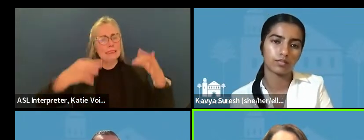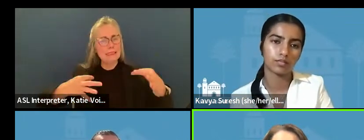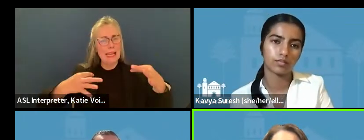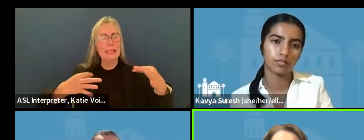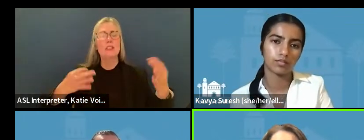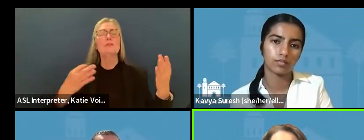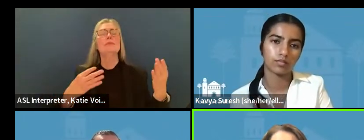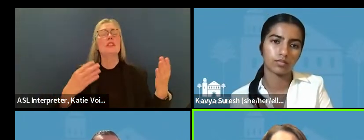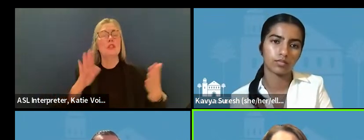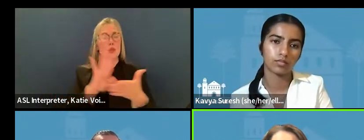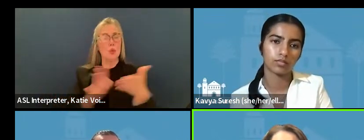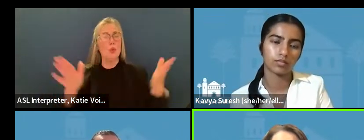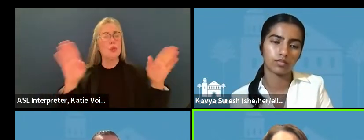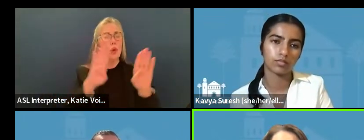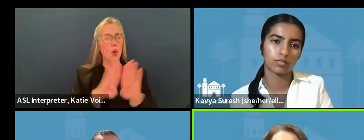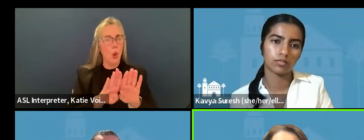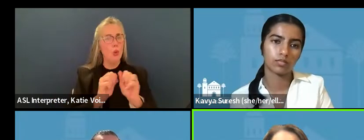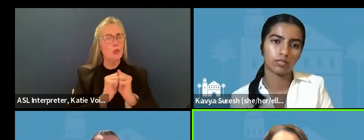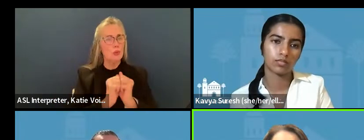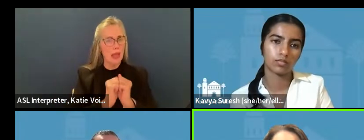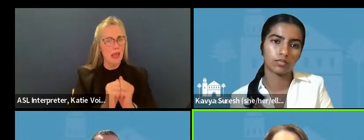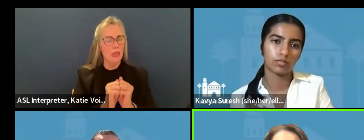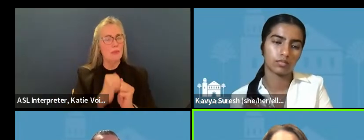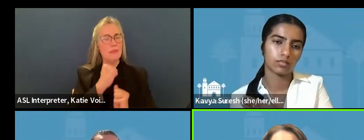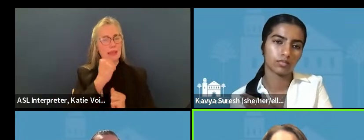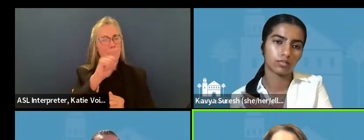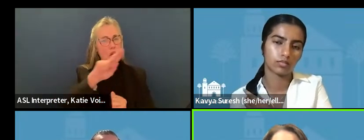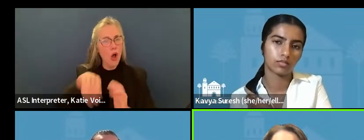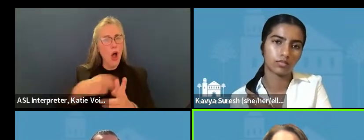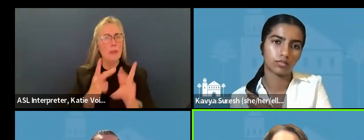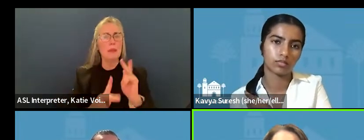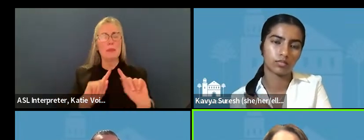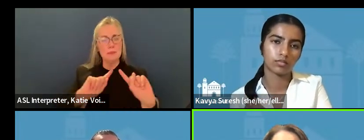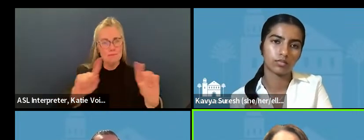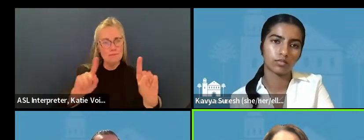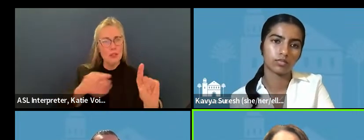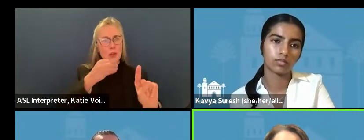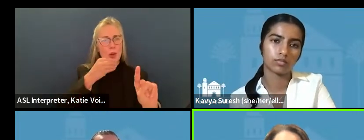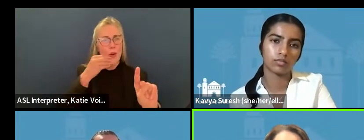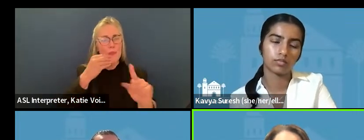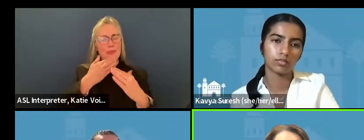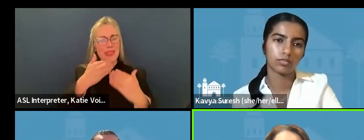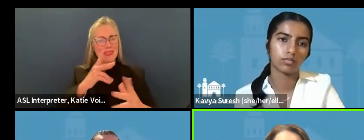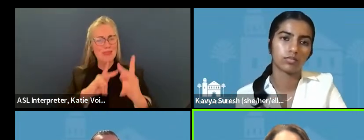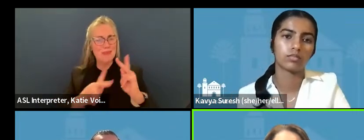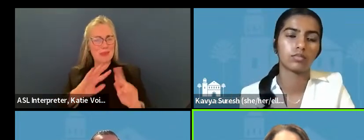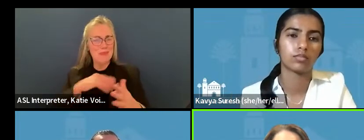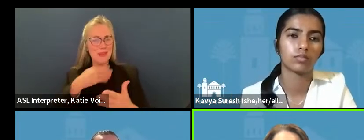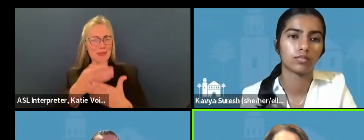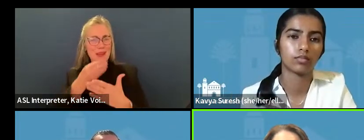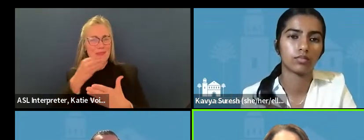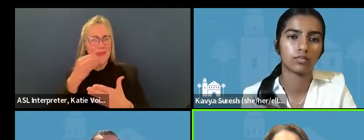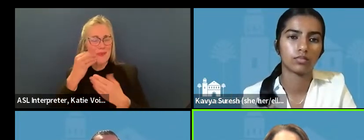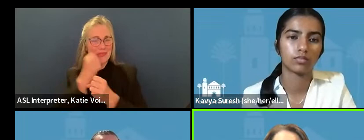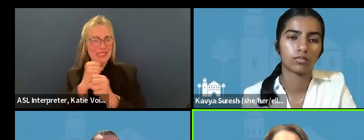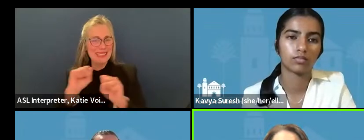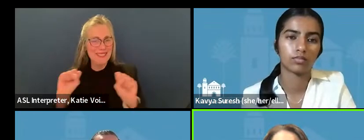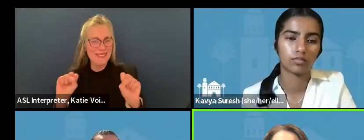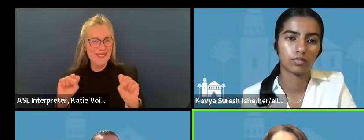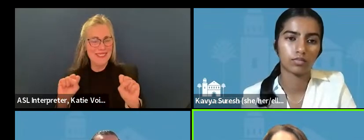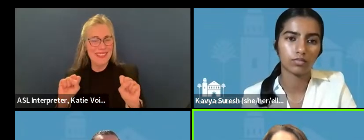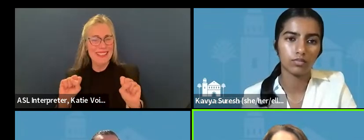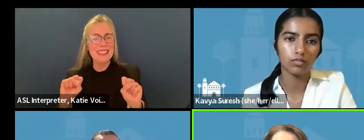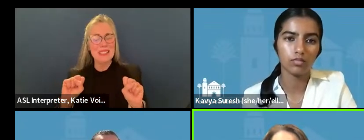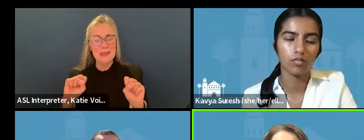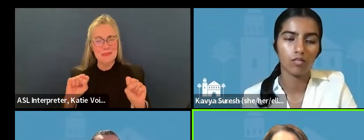together, as well as releasing everyone. Thankfully, everyone got home safely. And I want